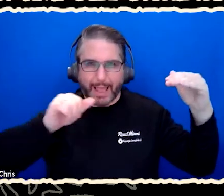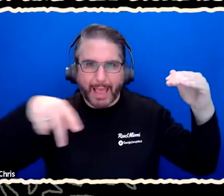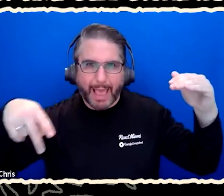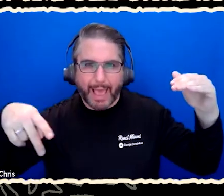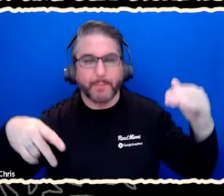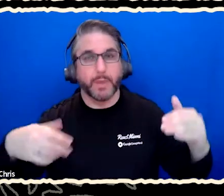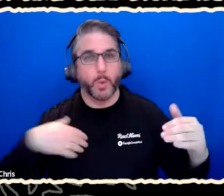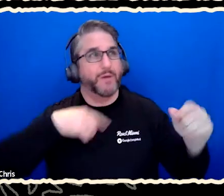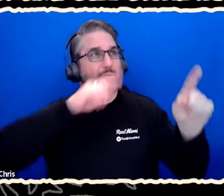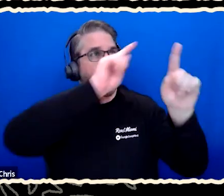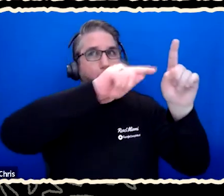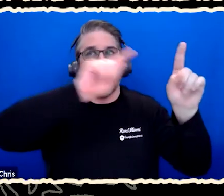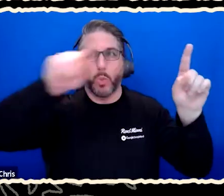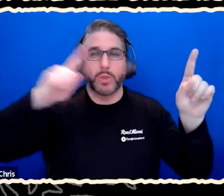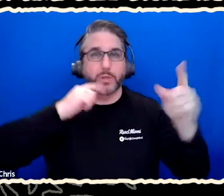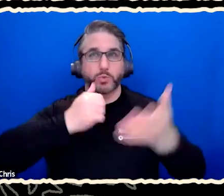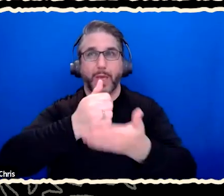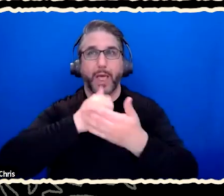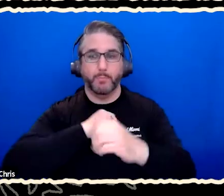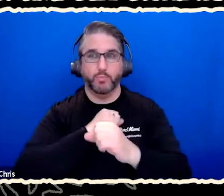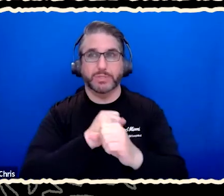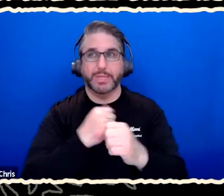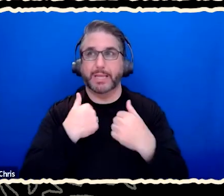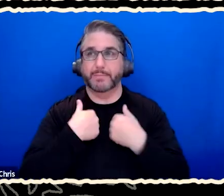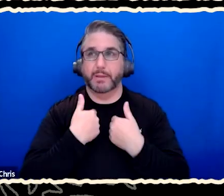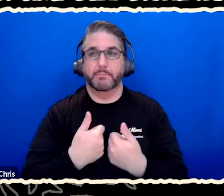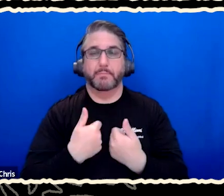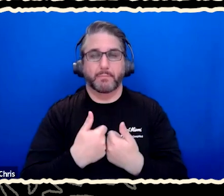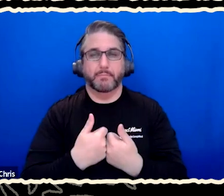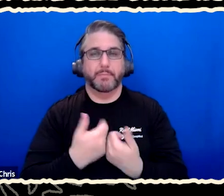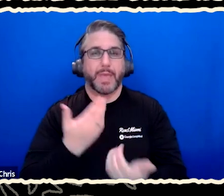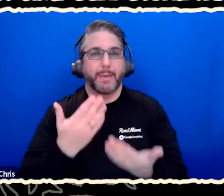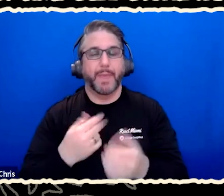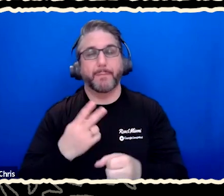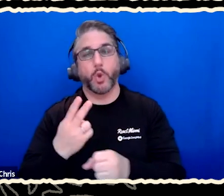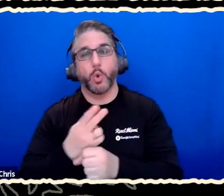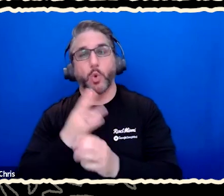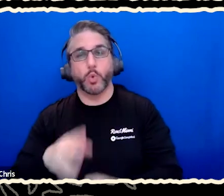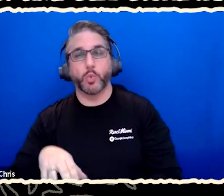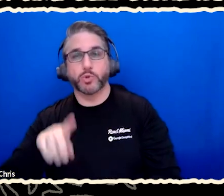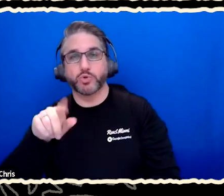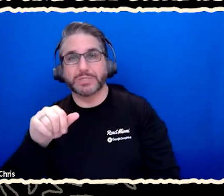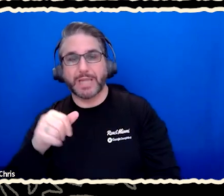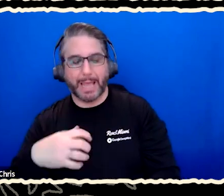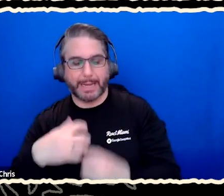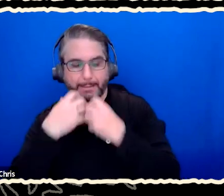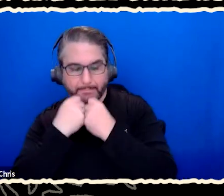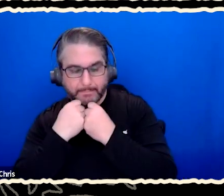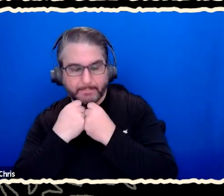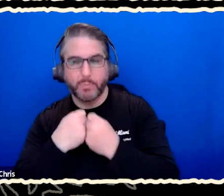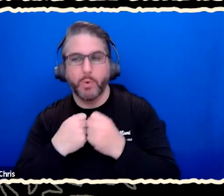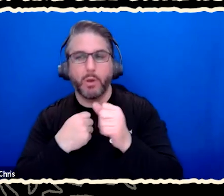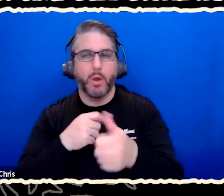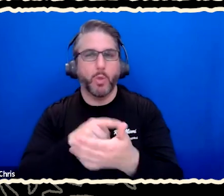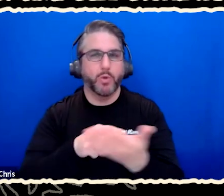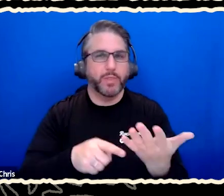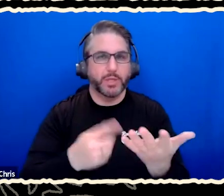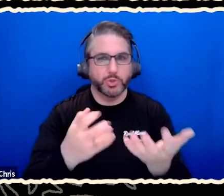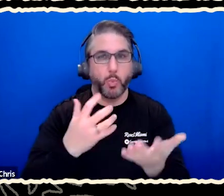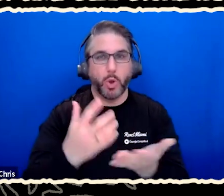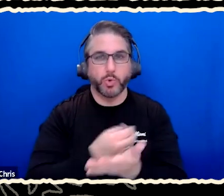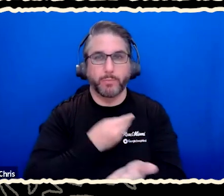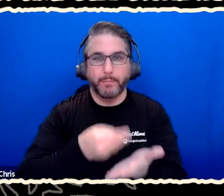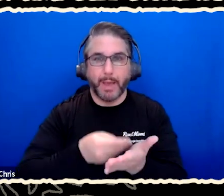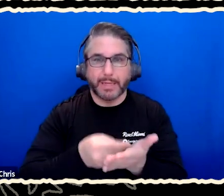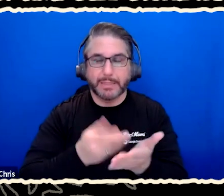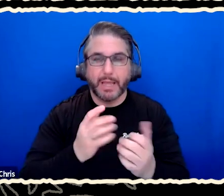it to protect. No matter if it's the user data, if it's features you want to maybe monetize with,